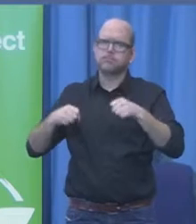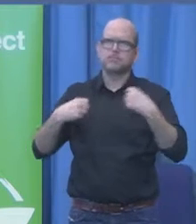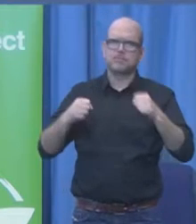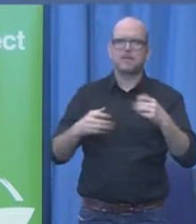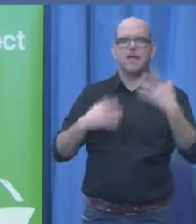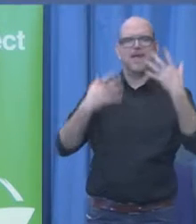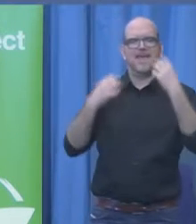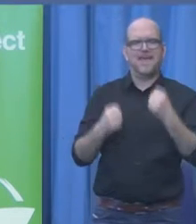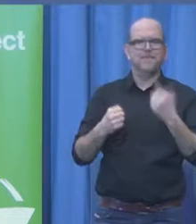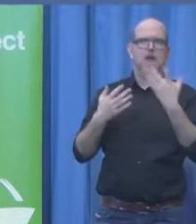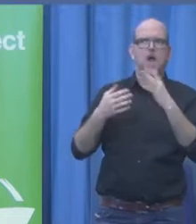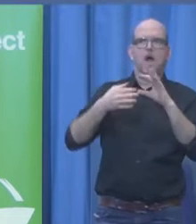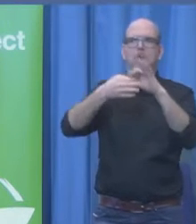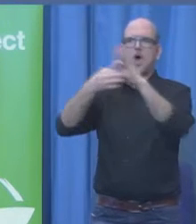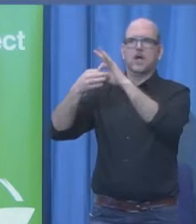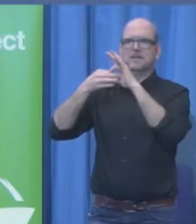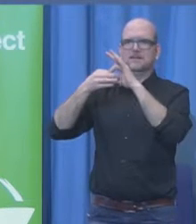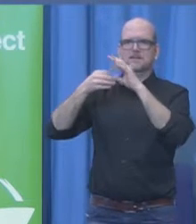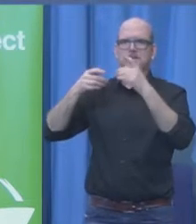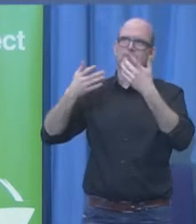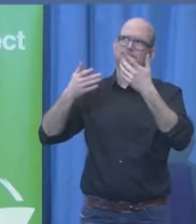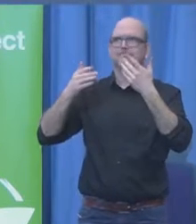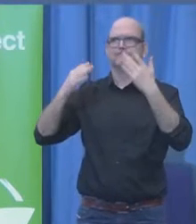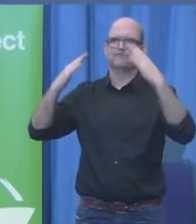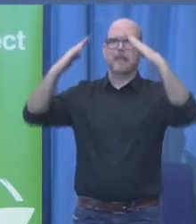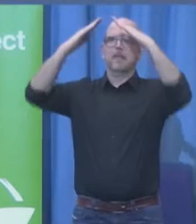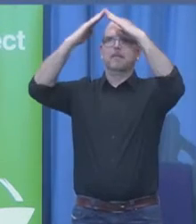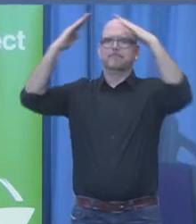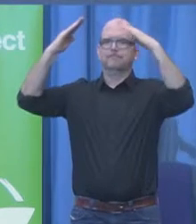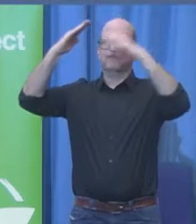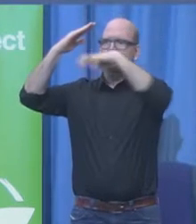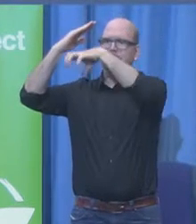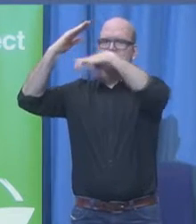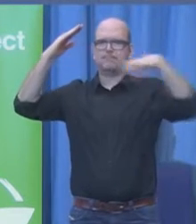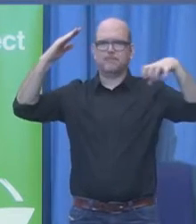together to bring them together and